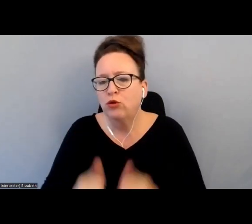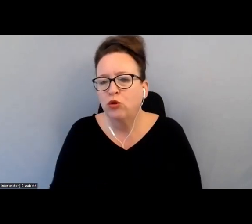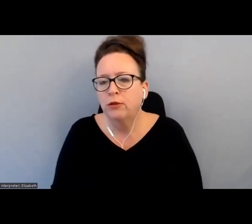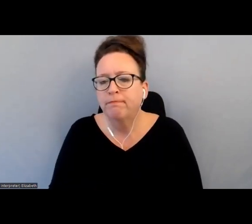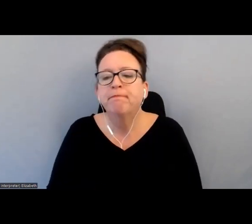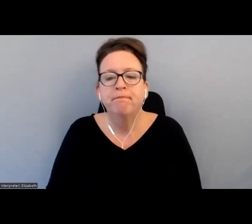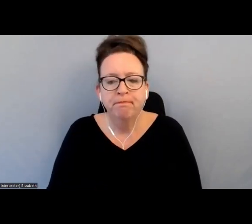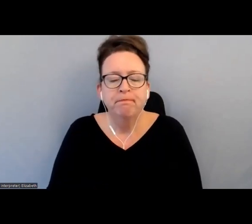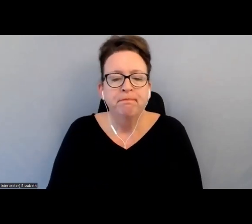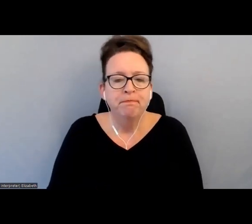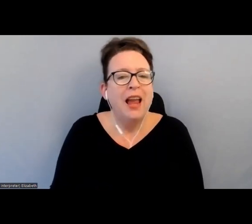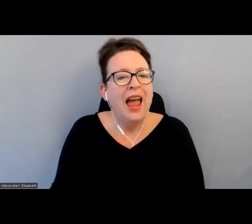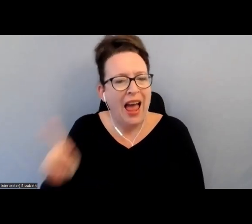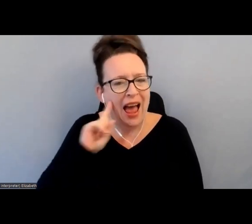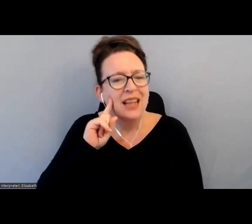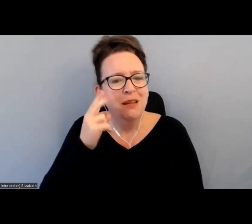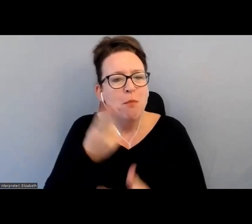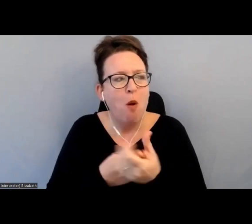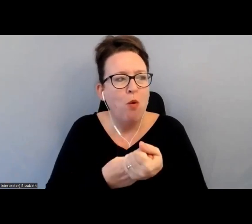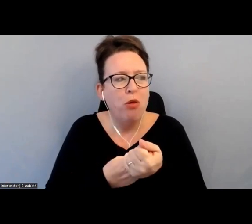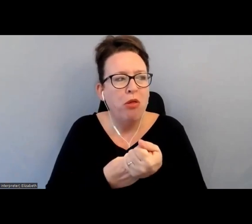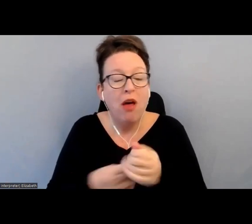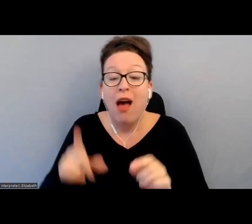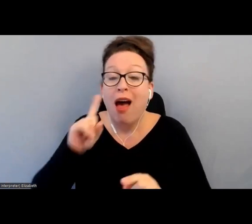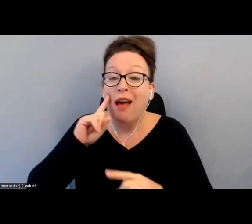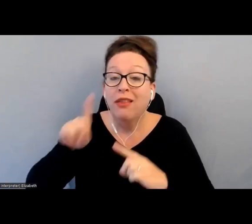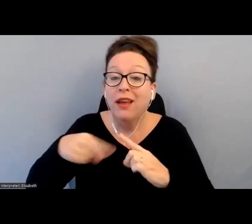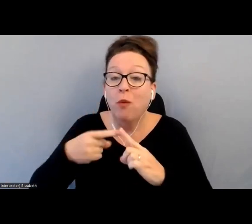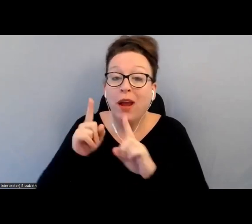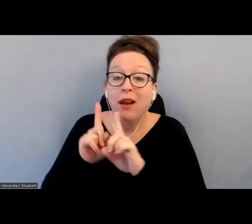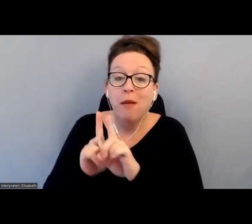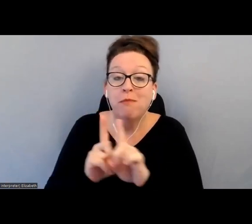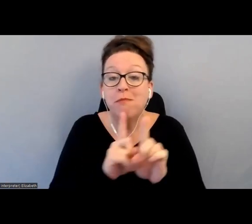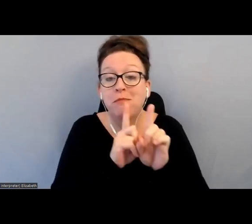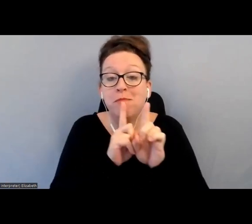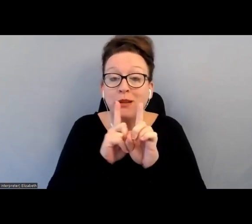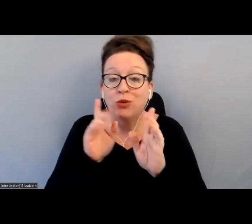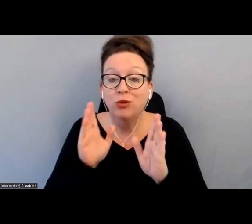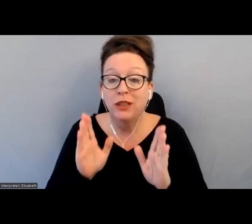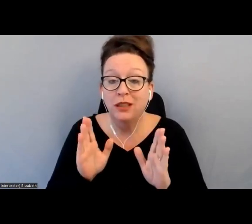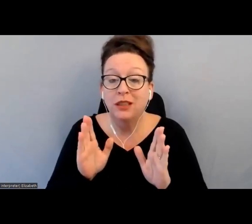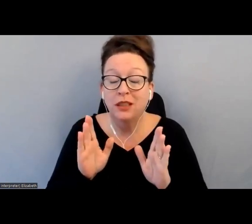I would say both. I think that when a mentoring,